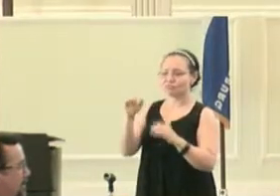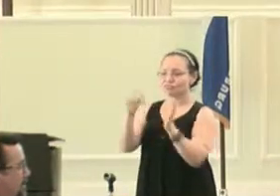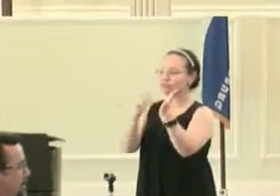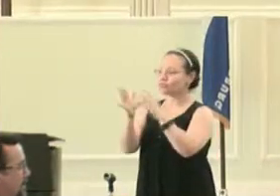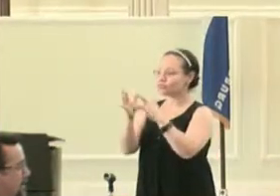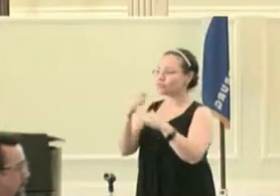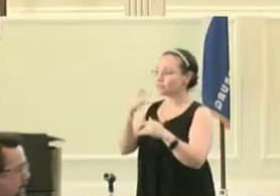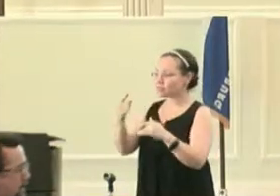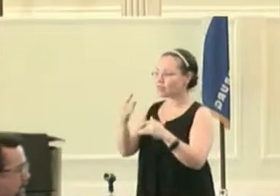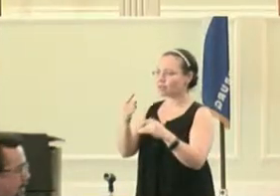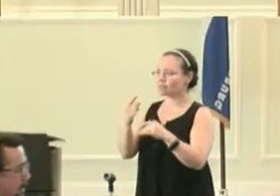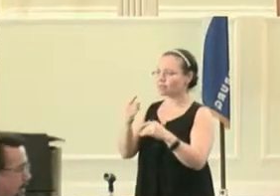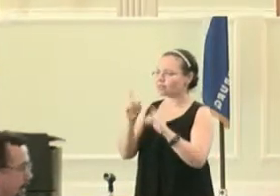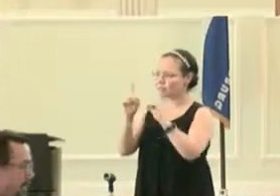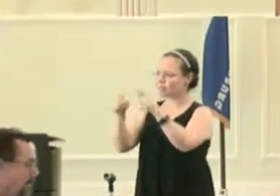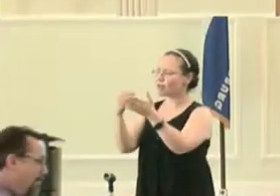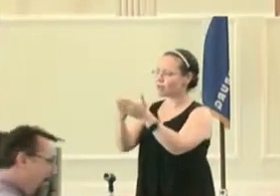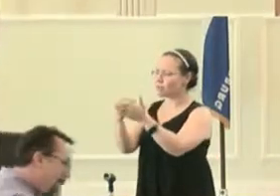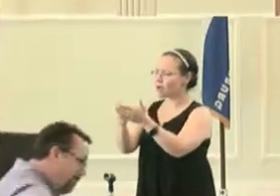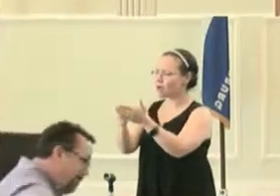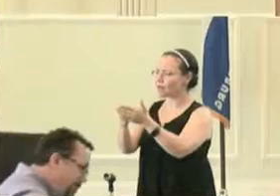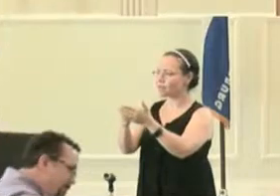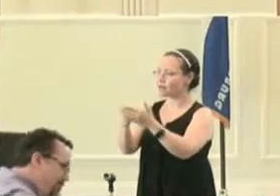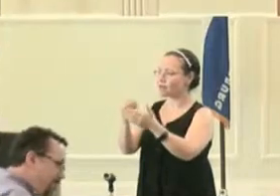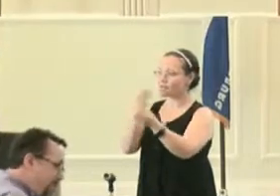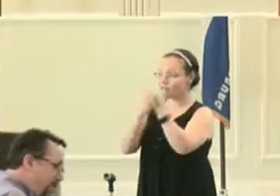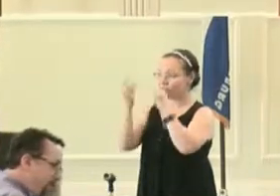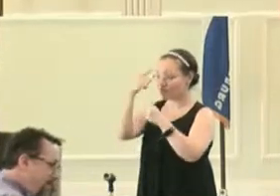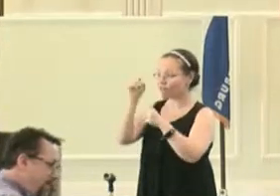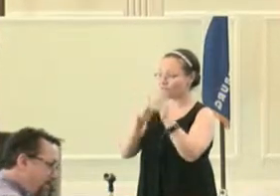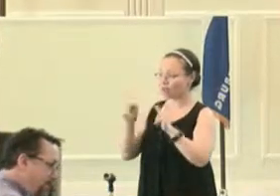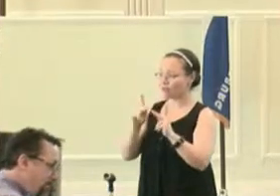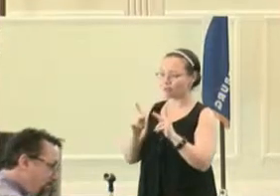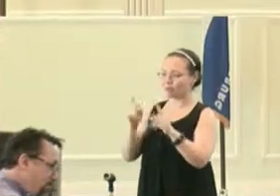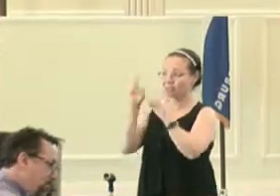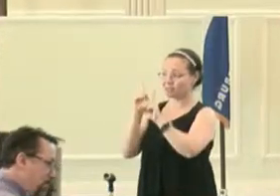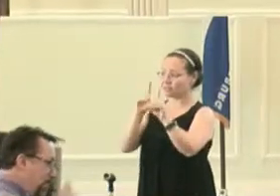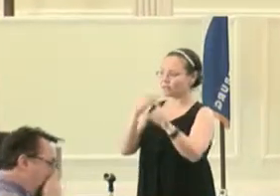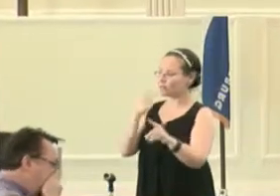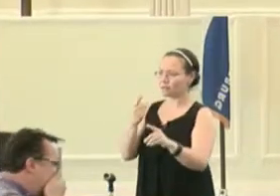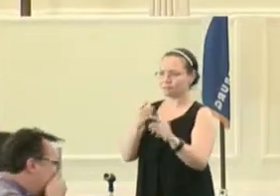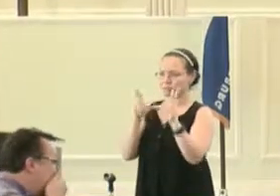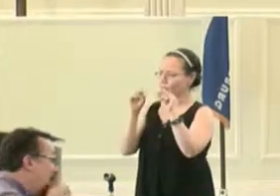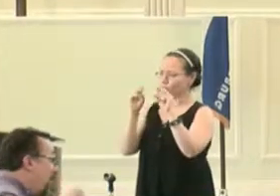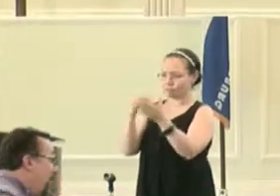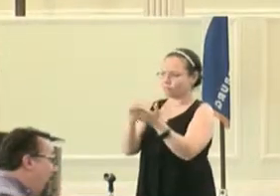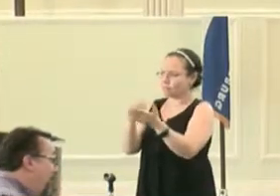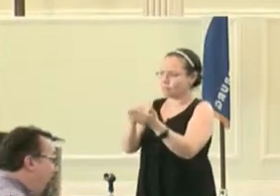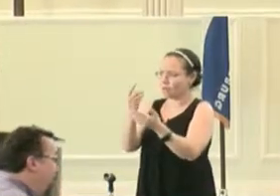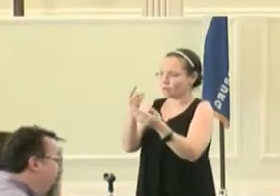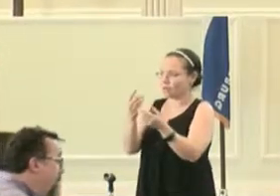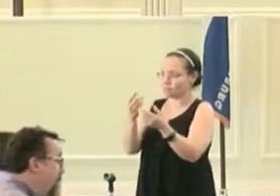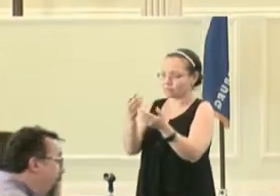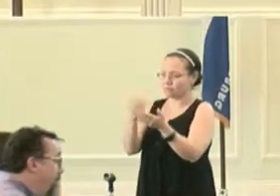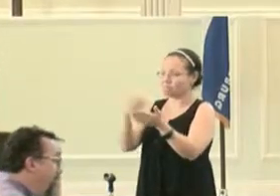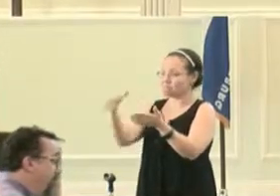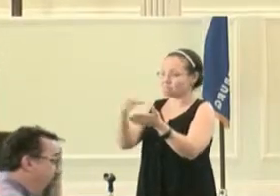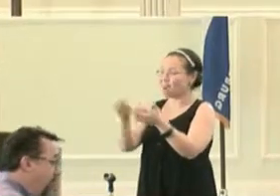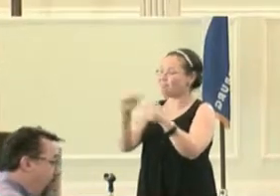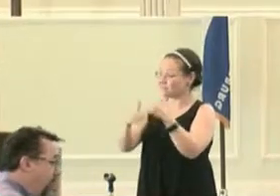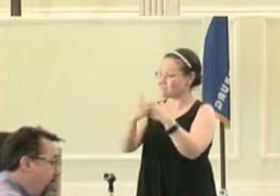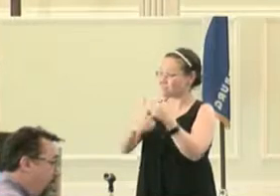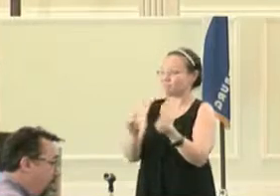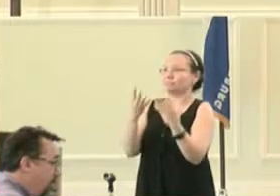the disciples said, no, we don't have enough money to feed all these people. So they went out in the crowd and they found one